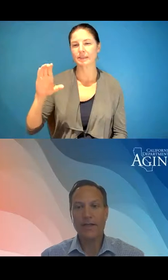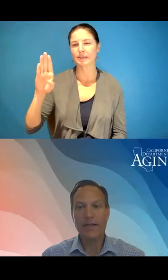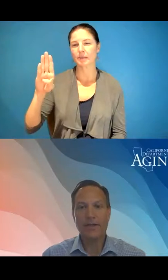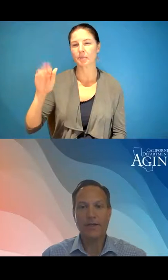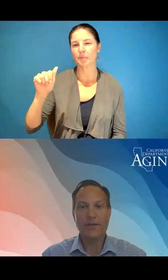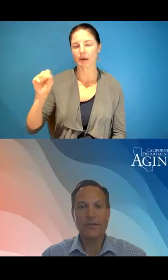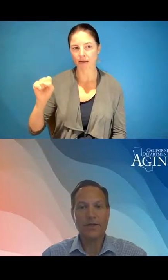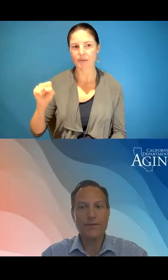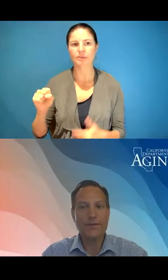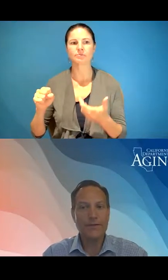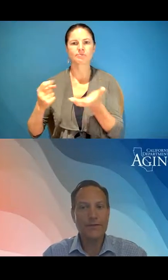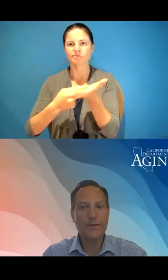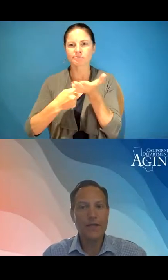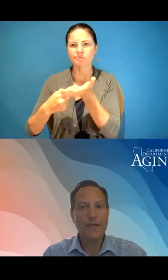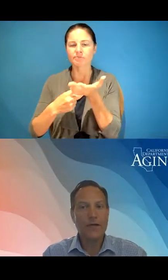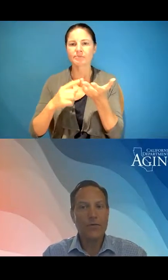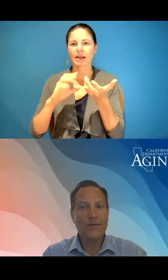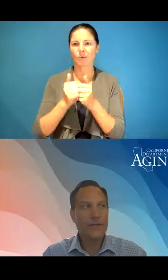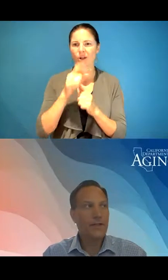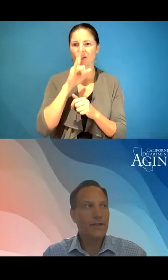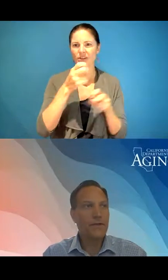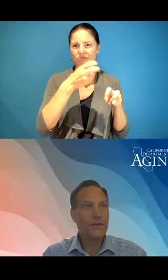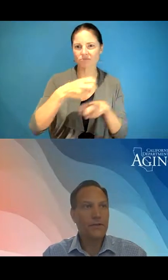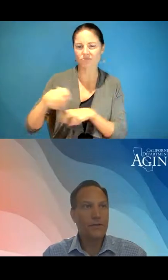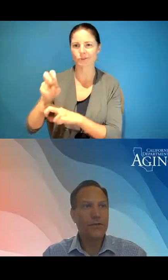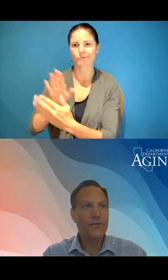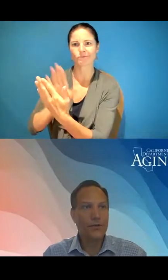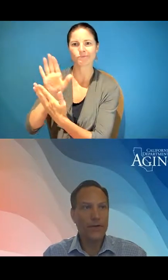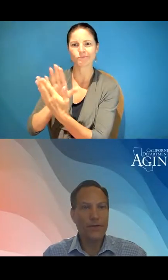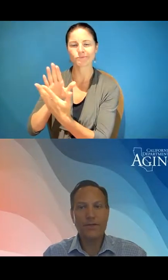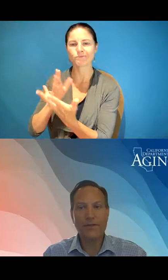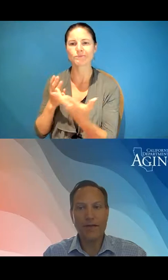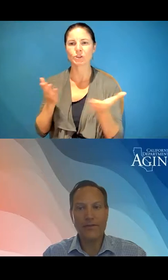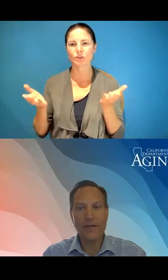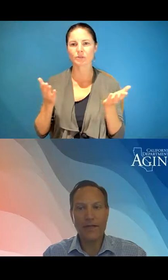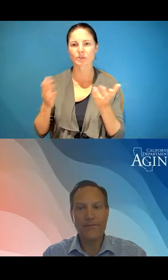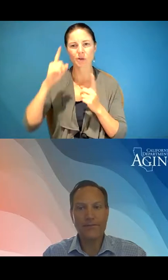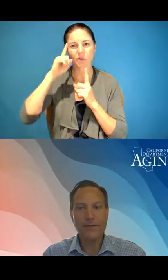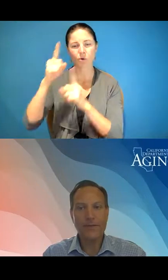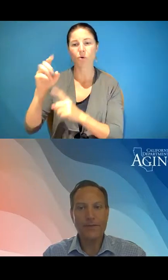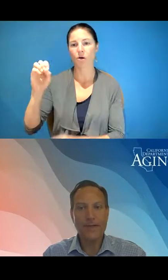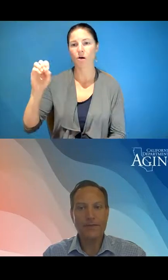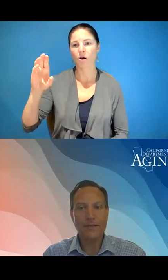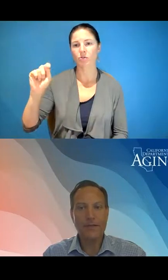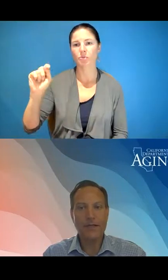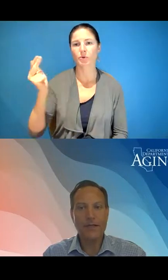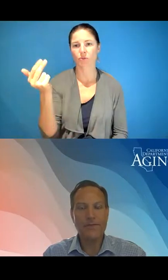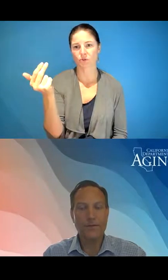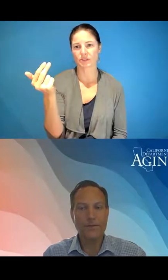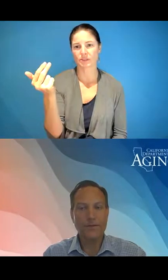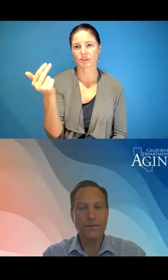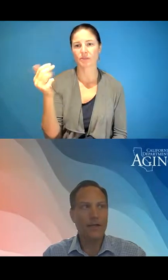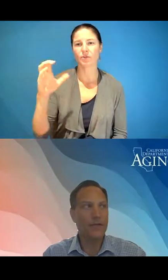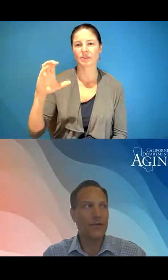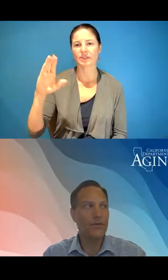participants back into in-person services with a target date of October 30th to have the CBAS centers